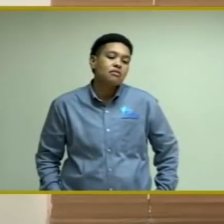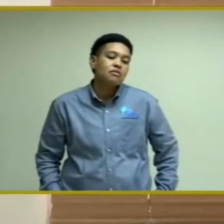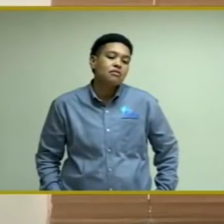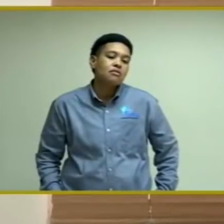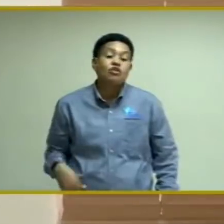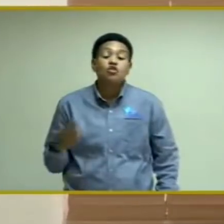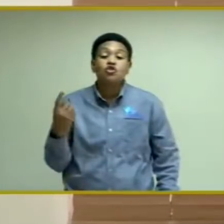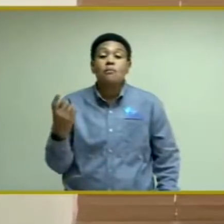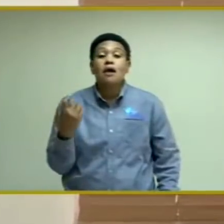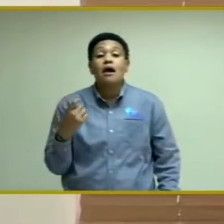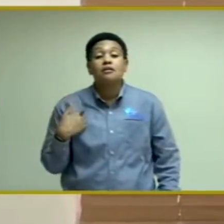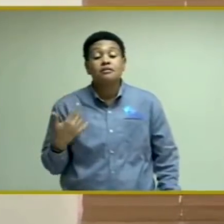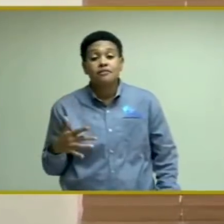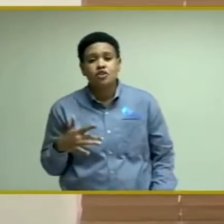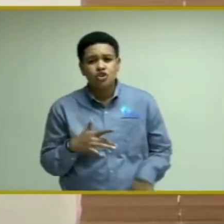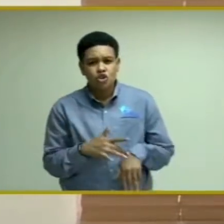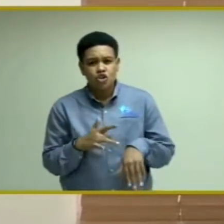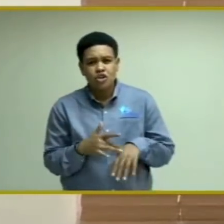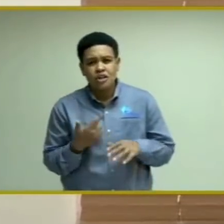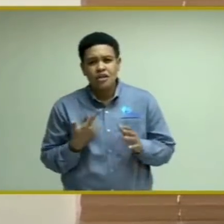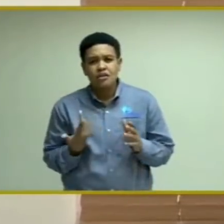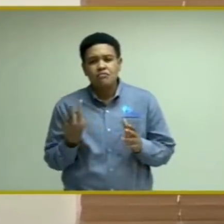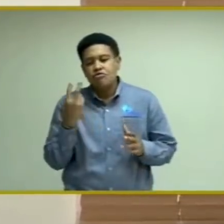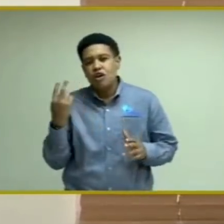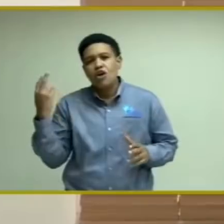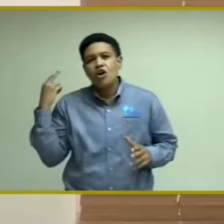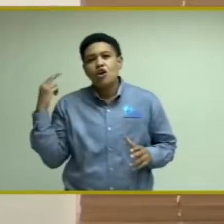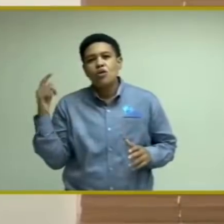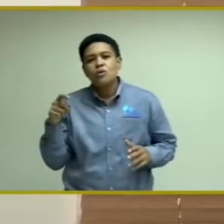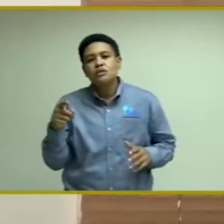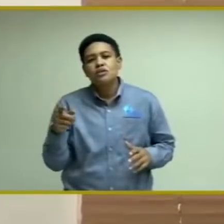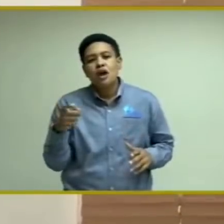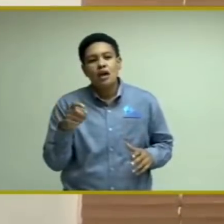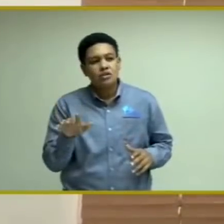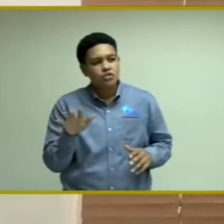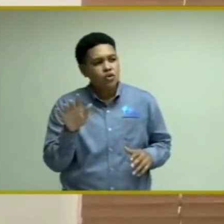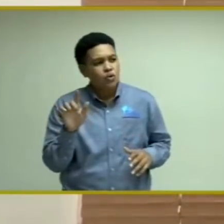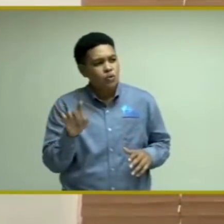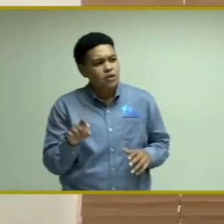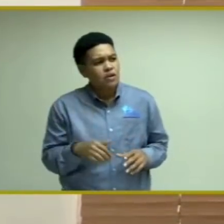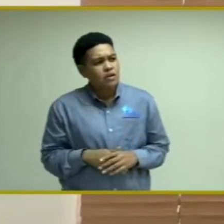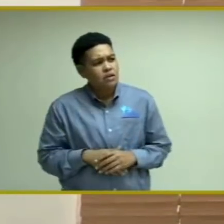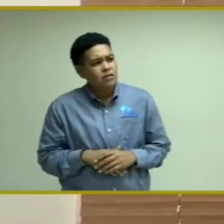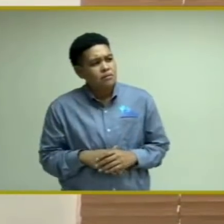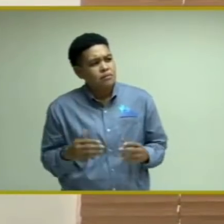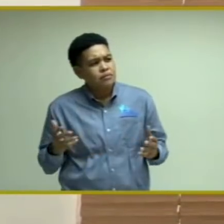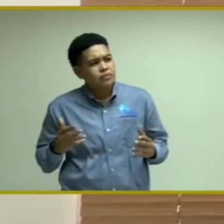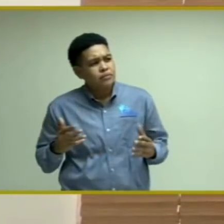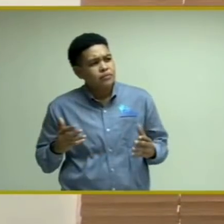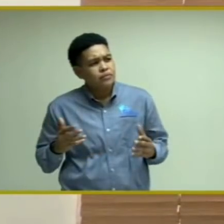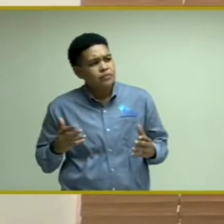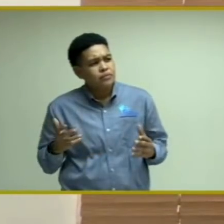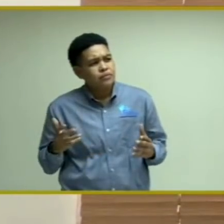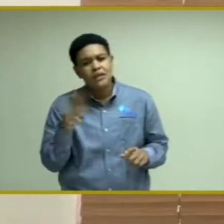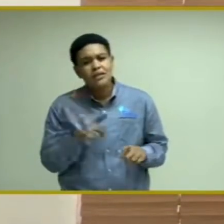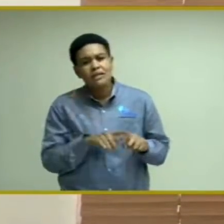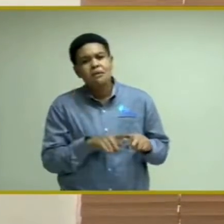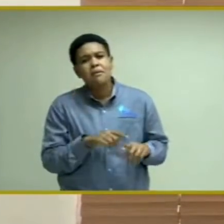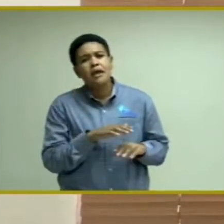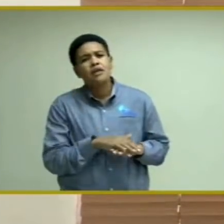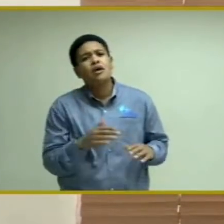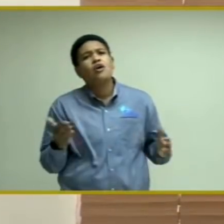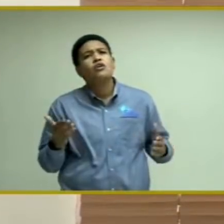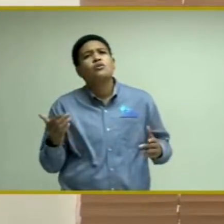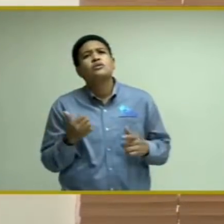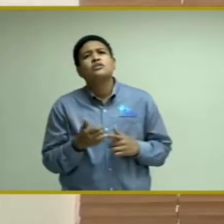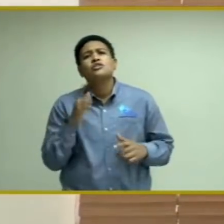Somebody had asked earlier, and I'm just recalling the question now that you've asked your question, what it is that we will depend on